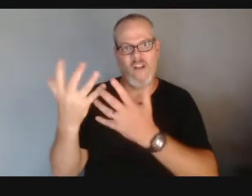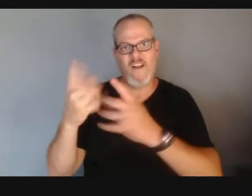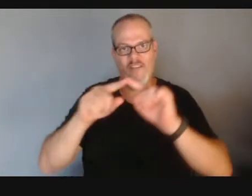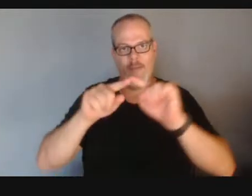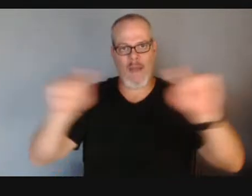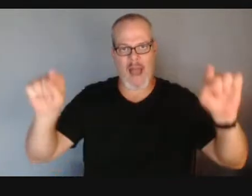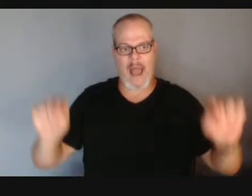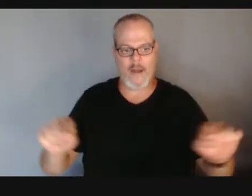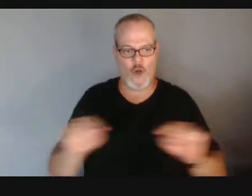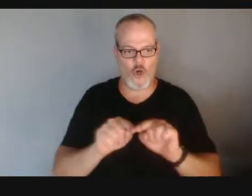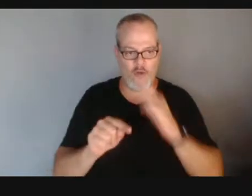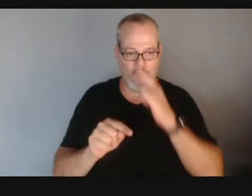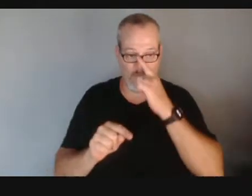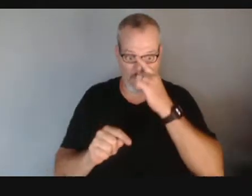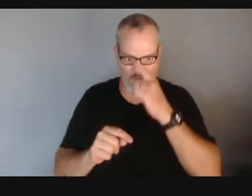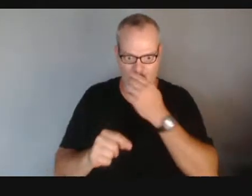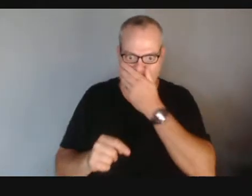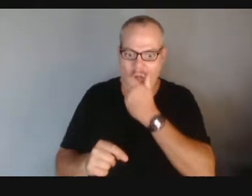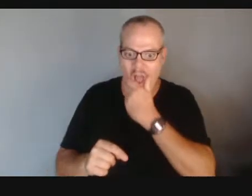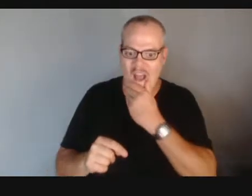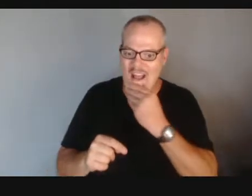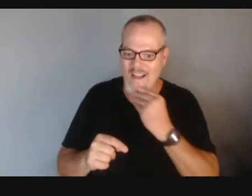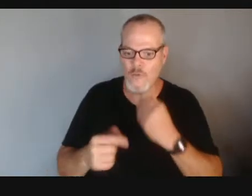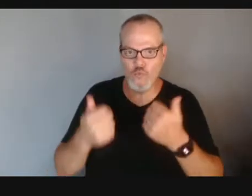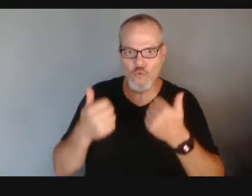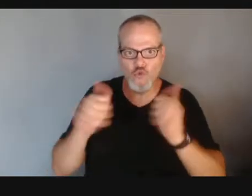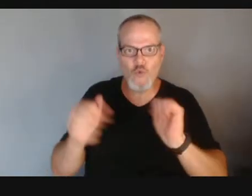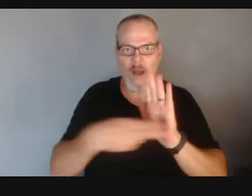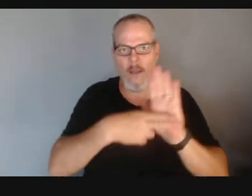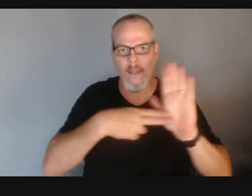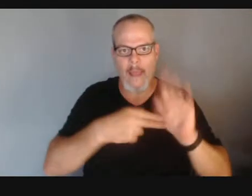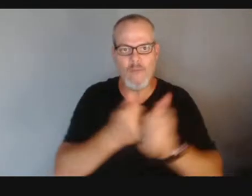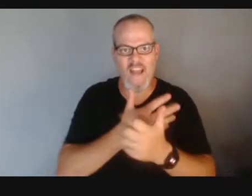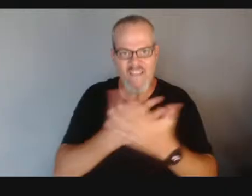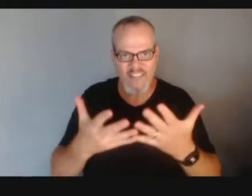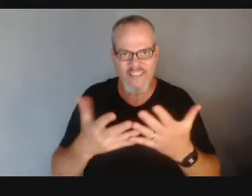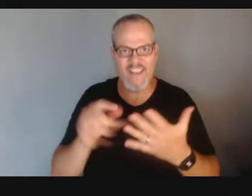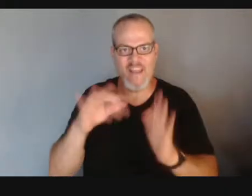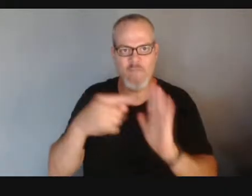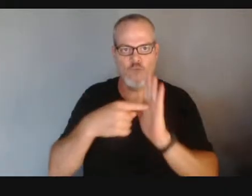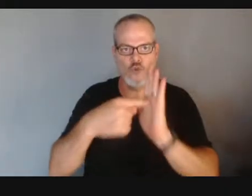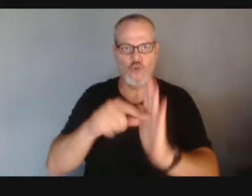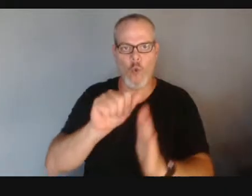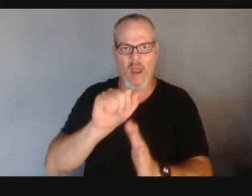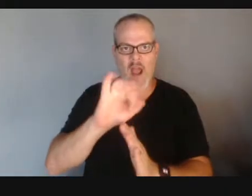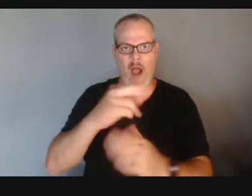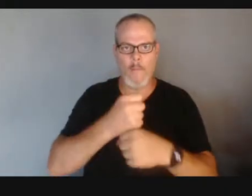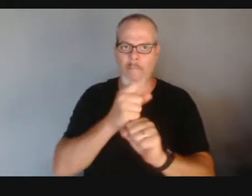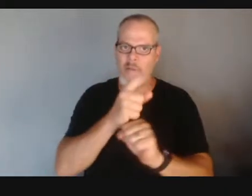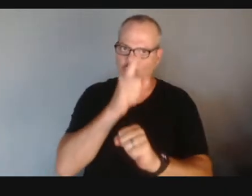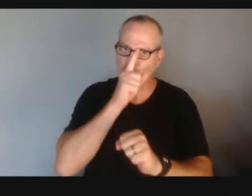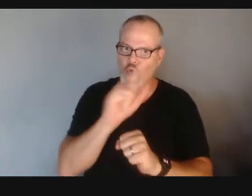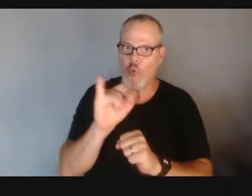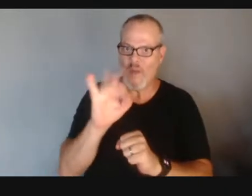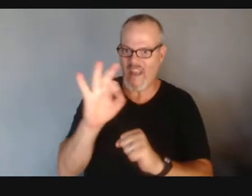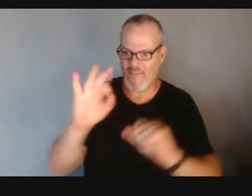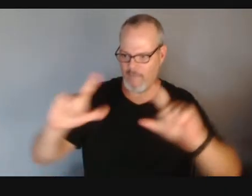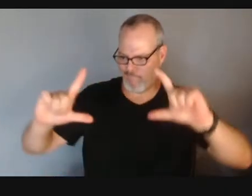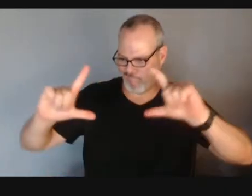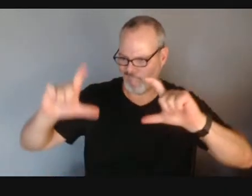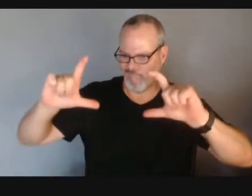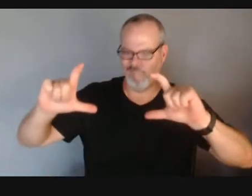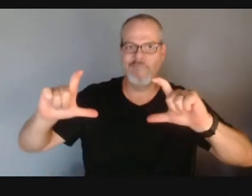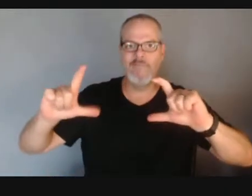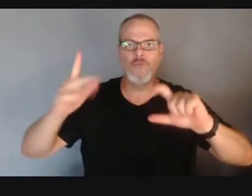We do try and label everything when we do show AI to make sure that if somebody screen caps it, there's